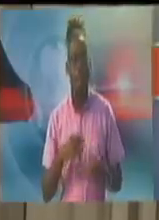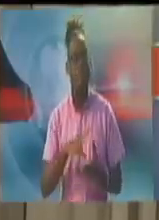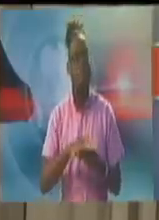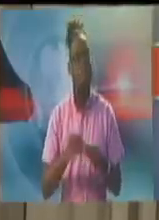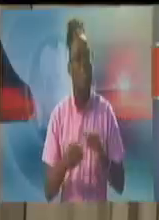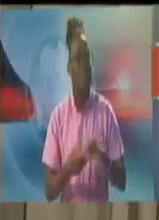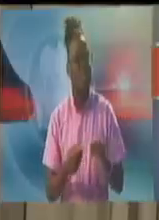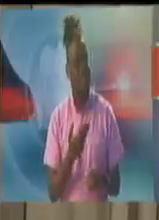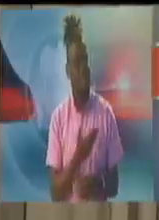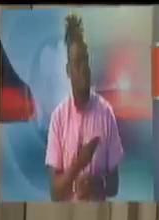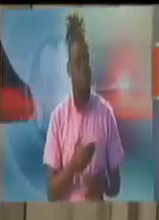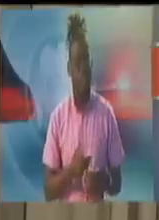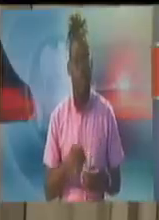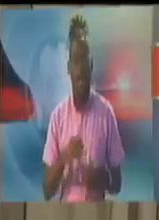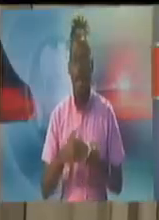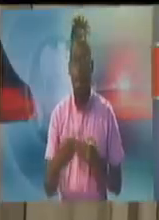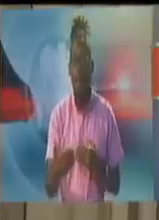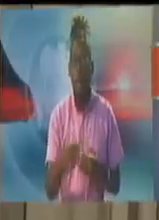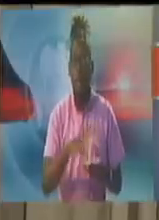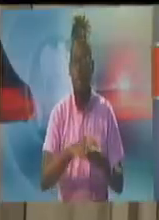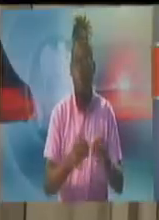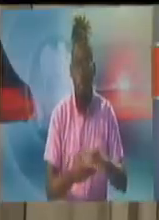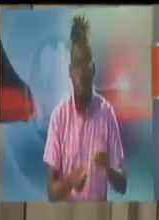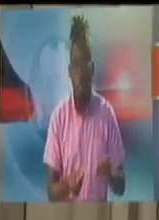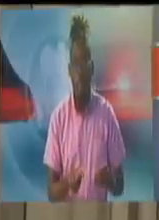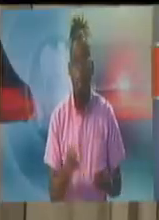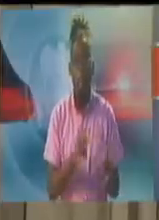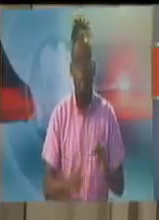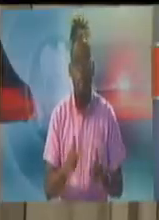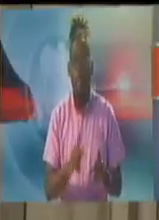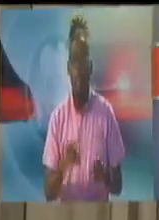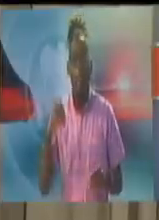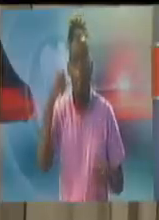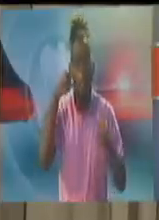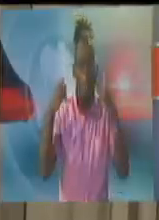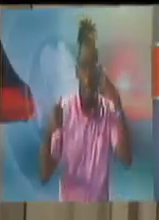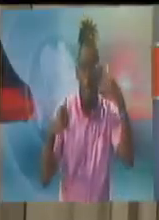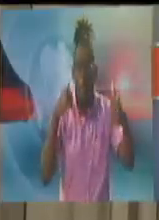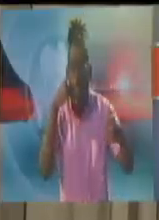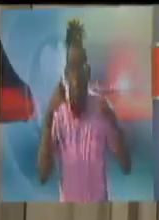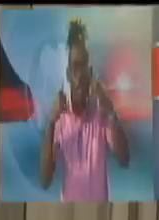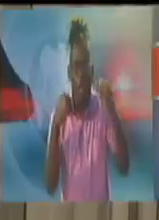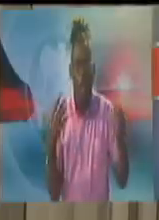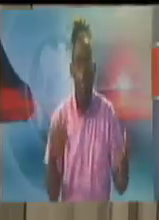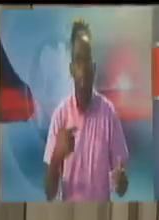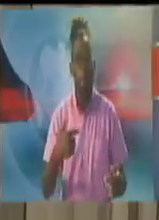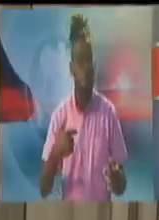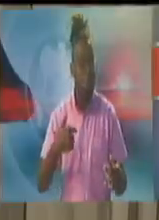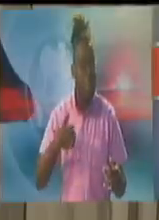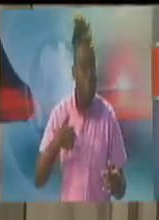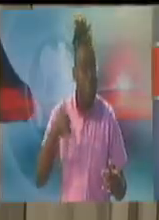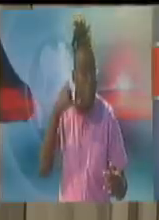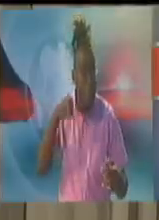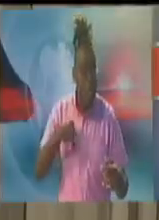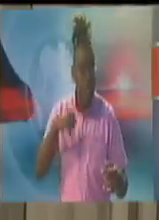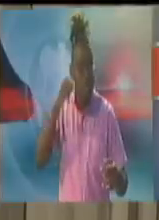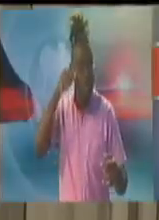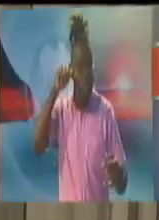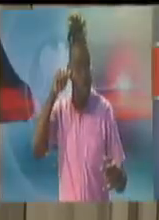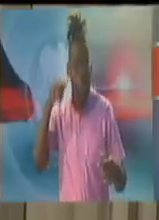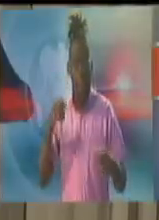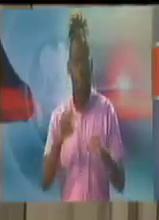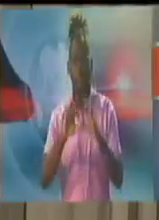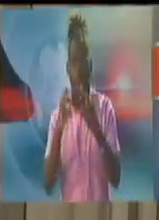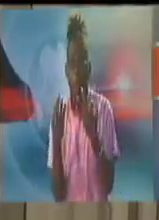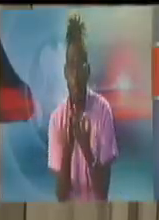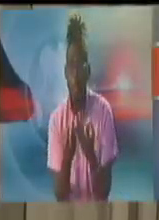after this story aired, persons began to reach out to me personally. By the next morning, family members had reached